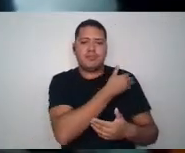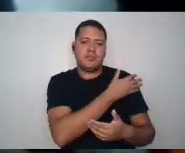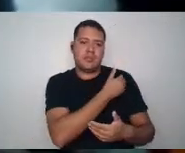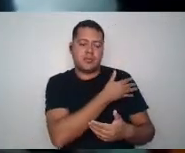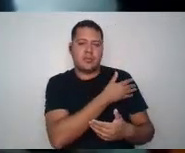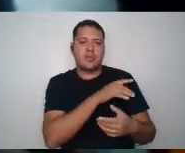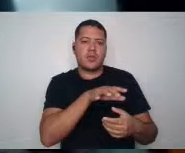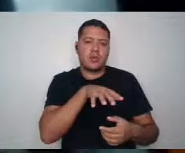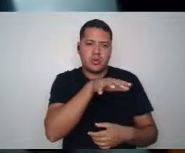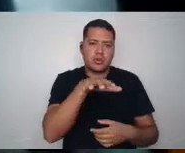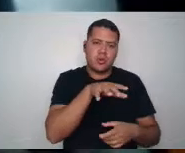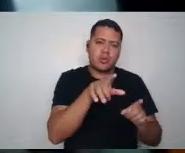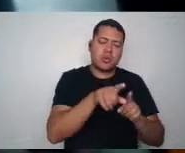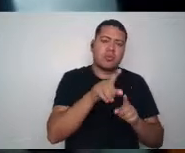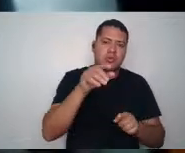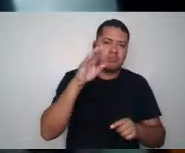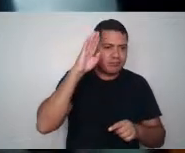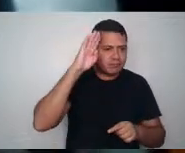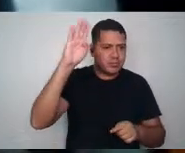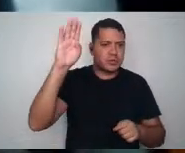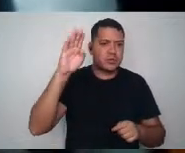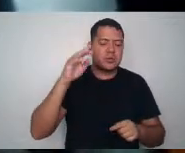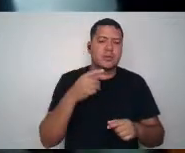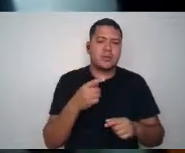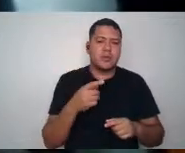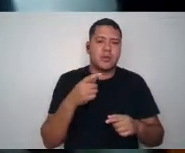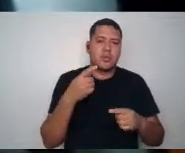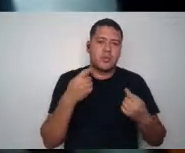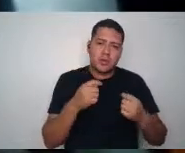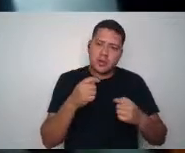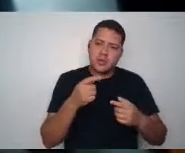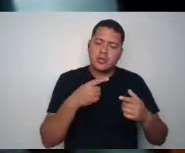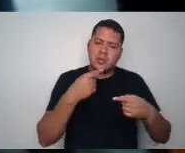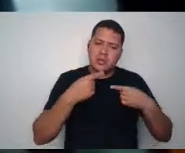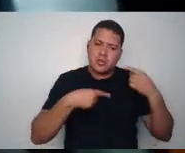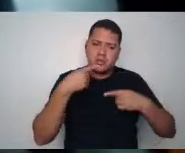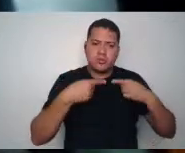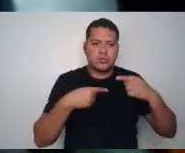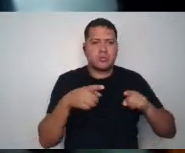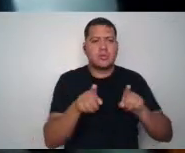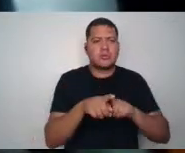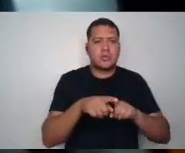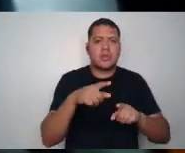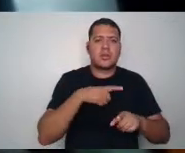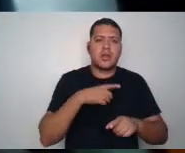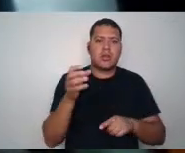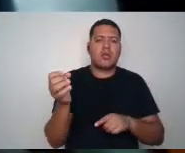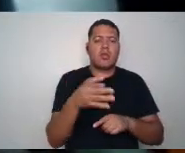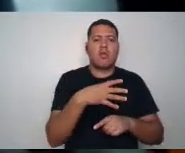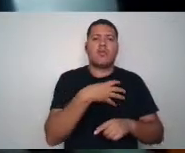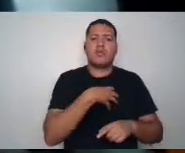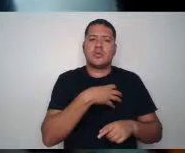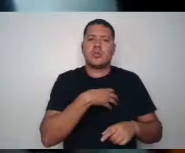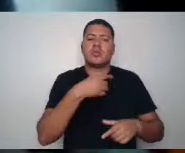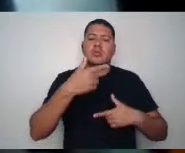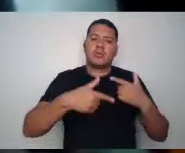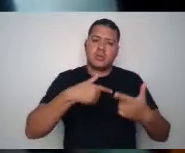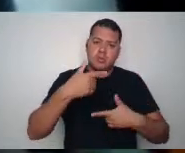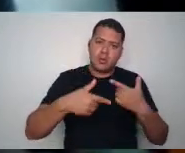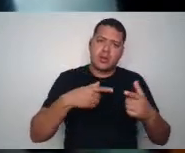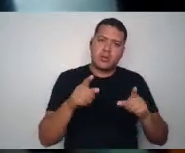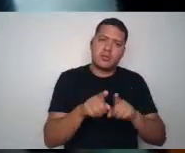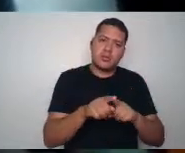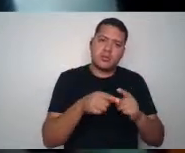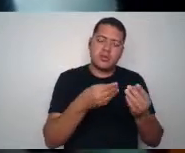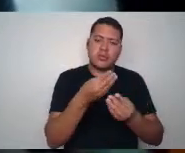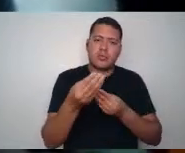last sentence. And this discrimination is very important to be talked about. And the new ways